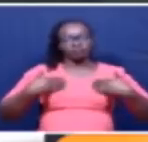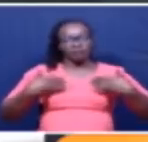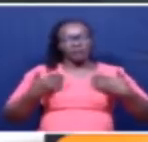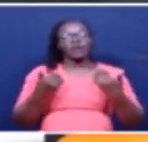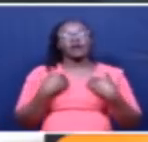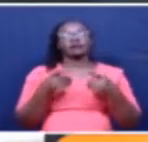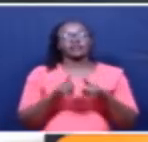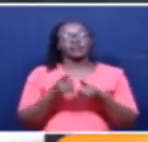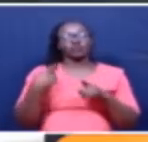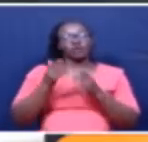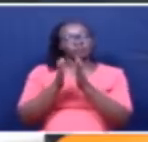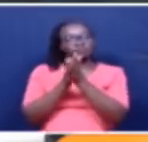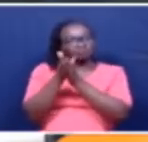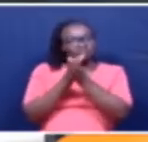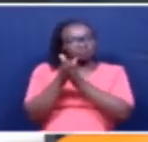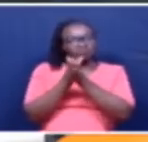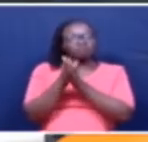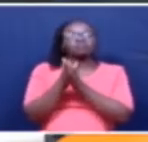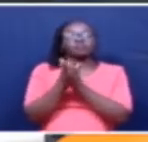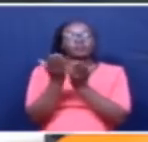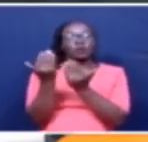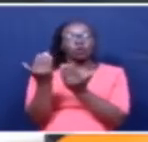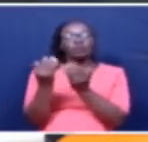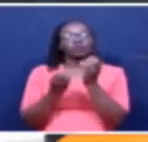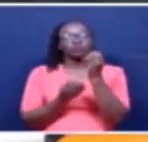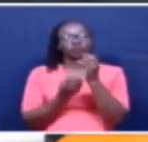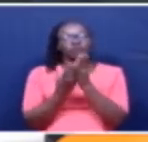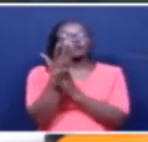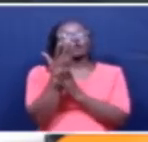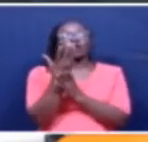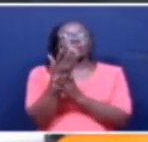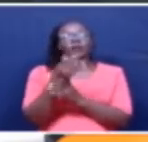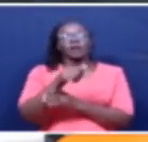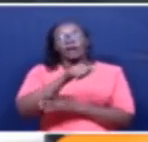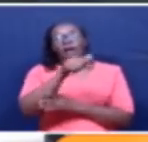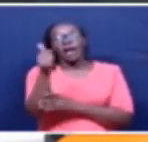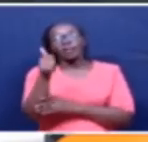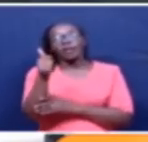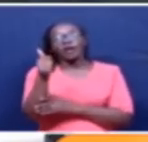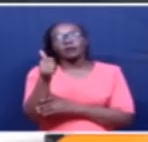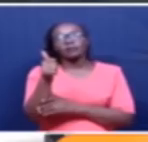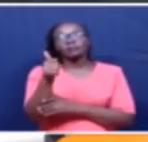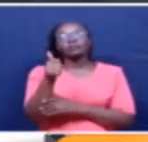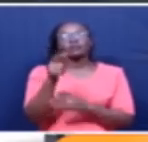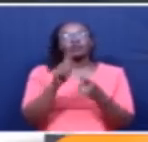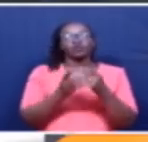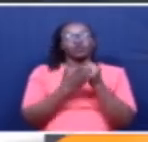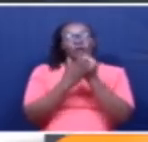we look forward to developing this line to help this country.